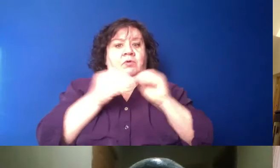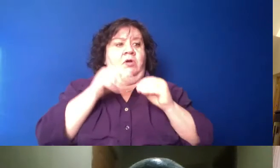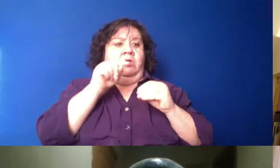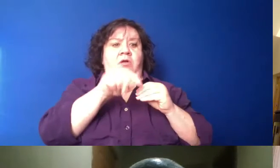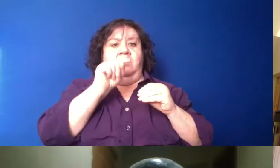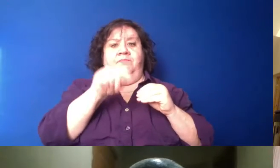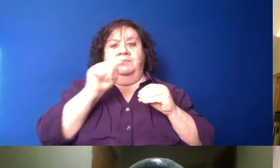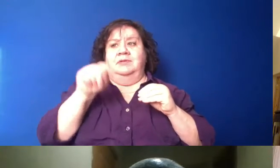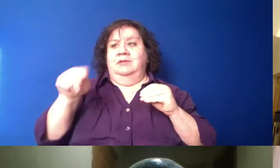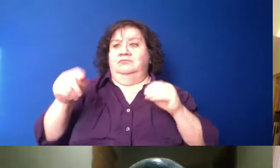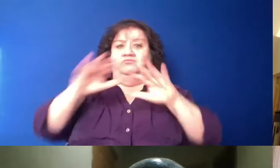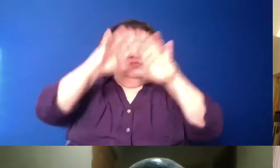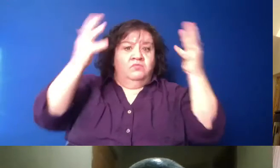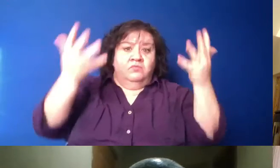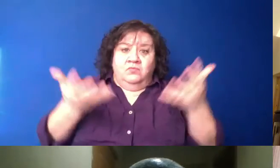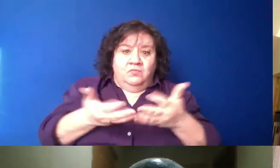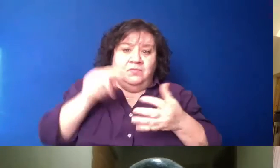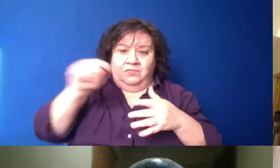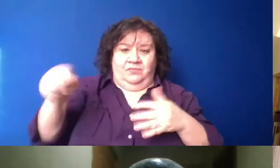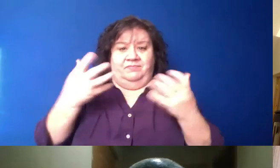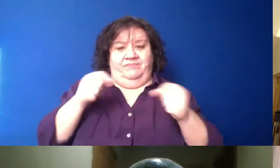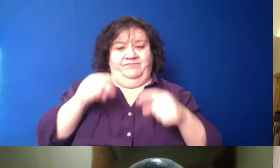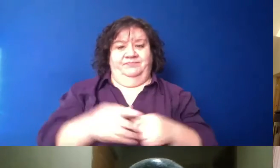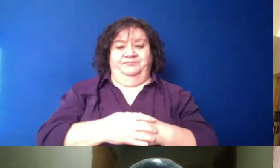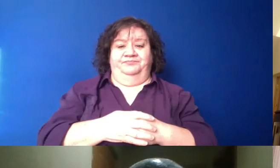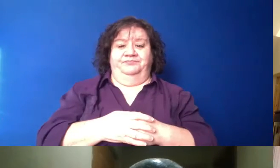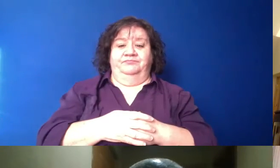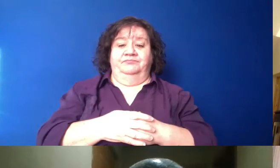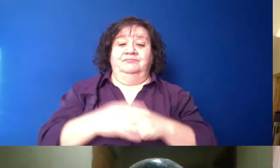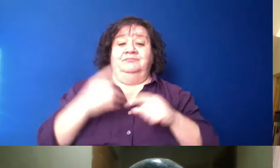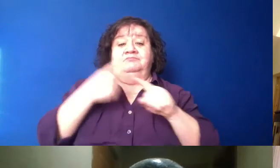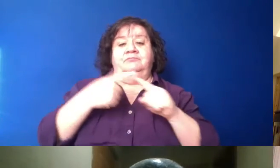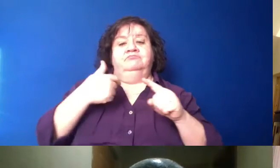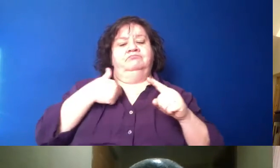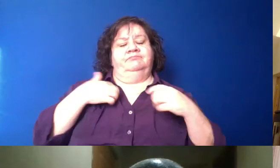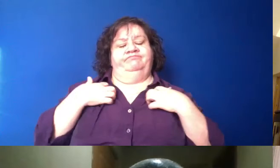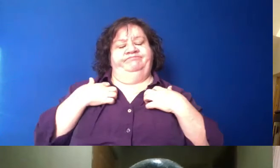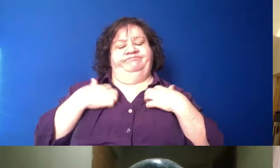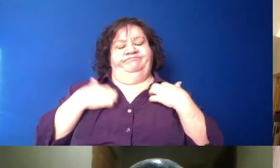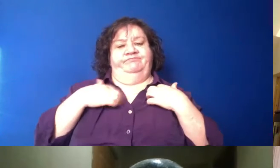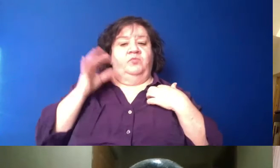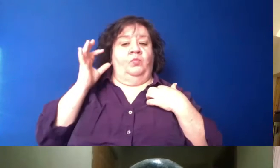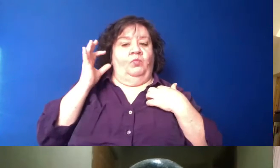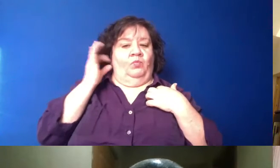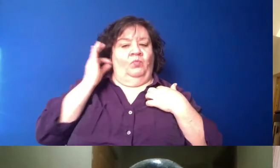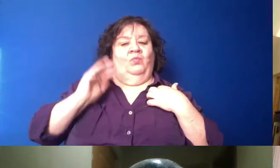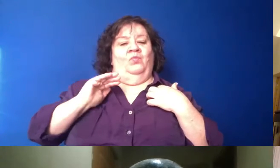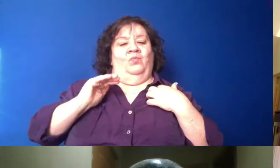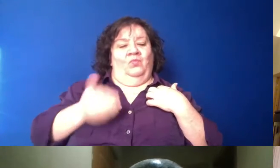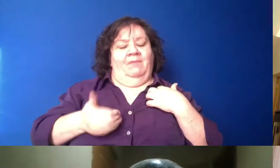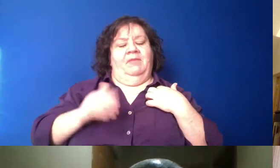Enabled International on gender and disability, and want to find ways to continue that work as